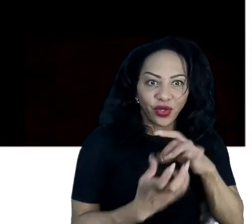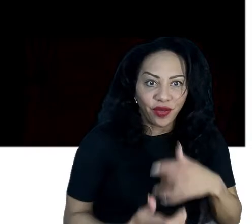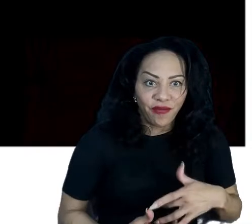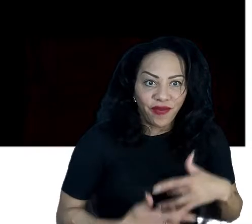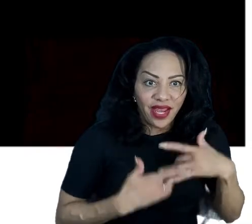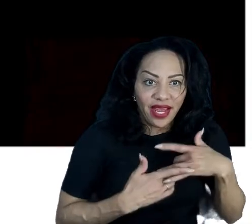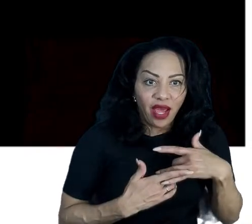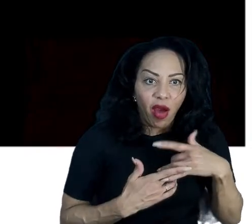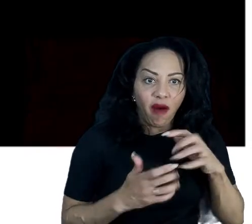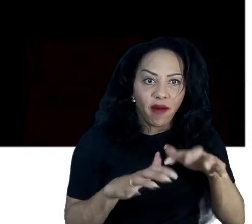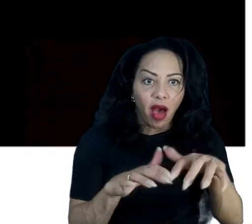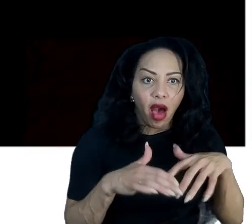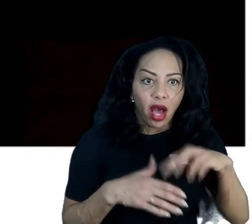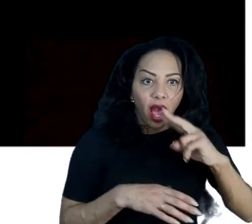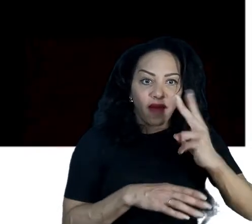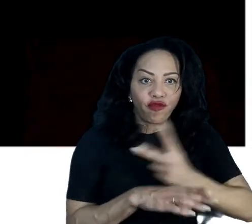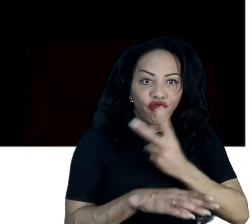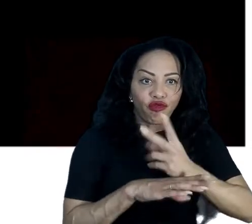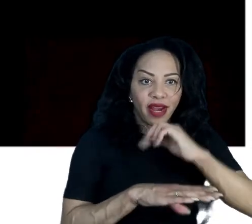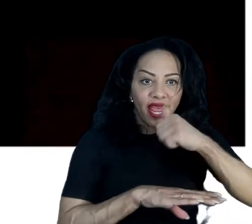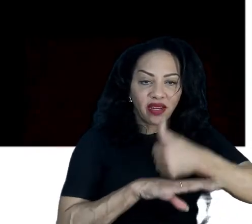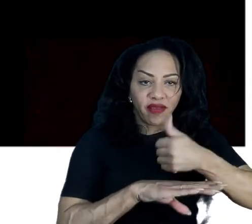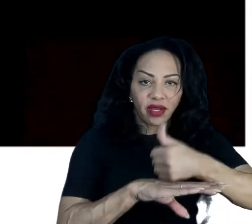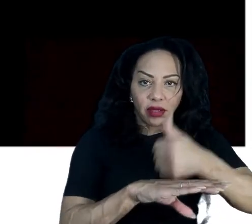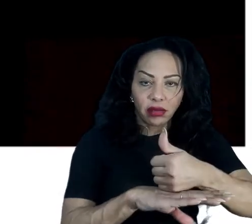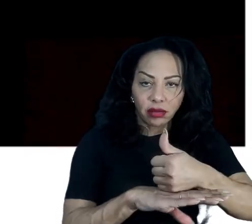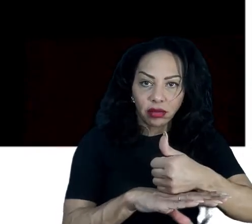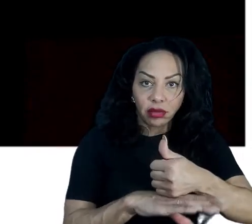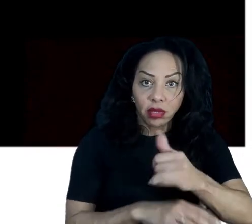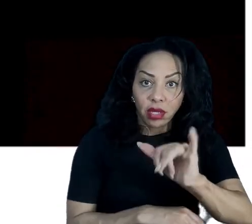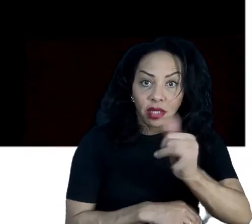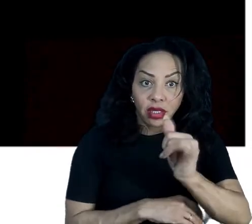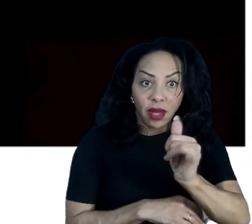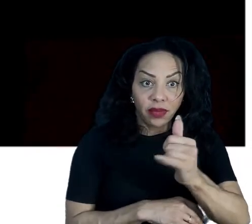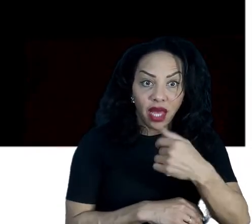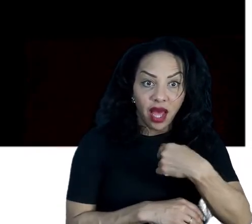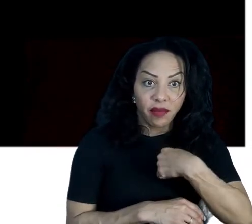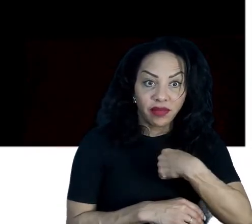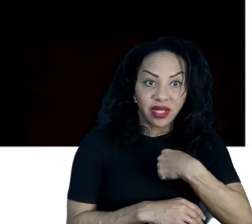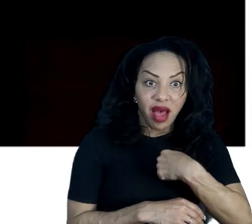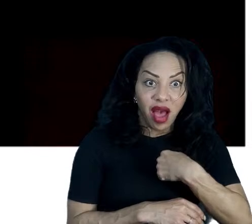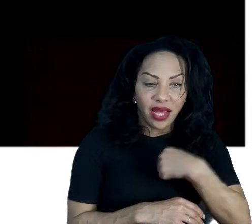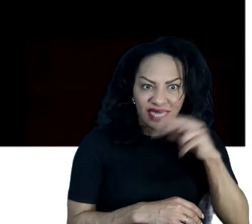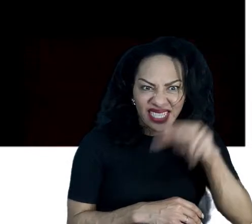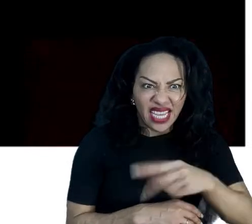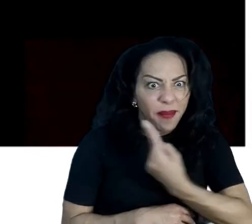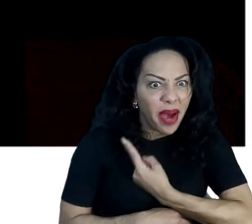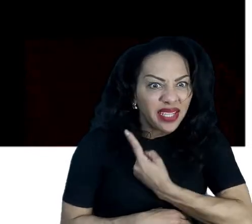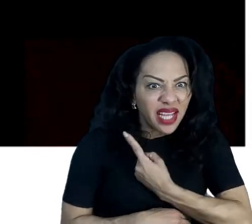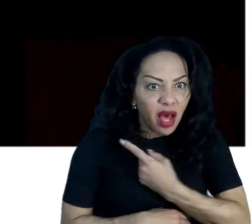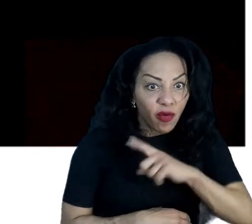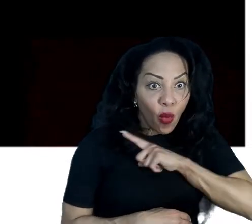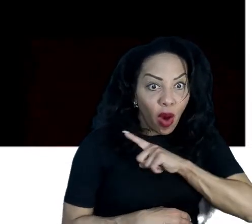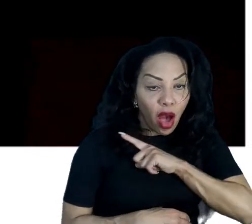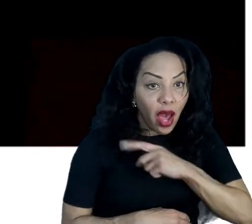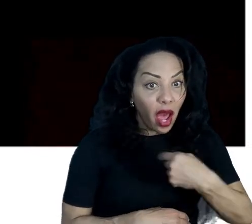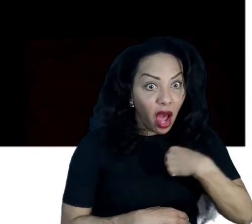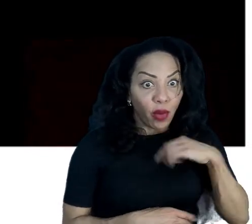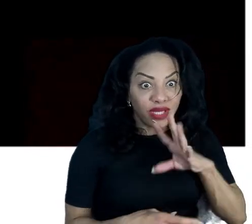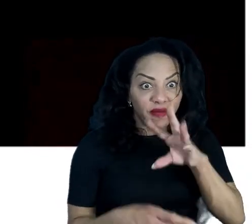And there are moments in the archive when I stumble across myself. So I used to work at Arnolfini in the 90s in gallery